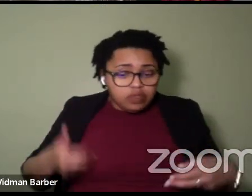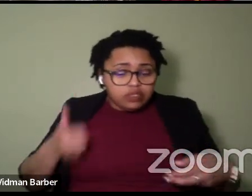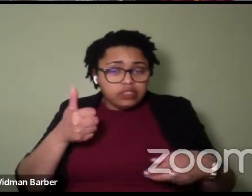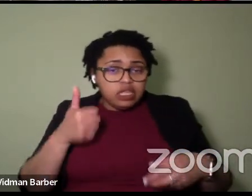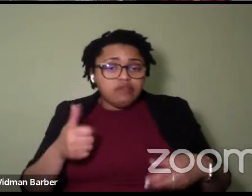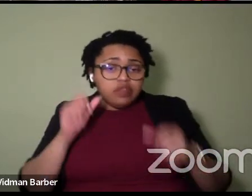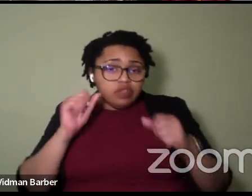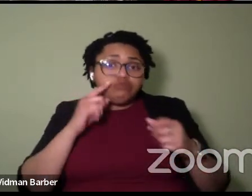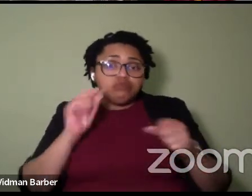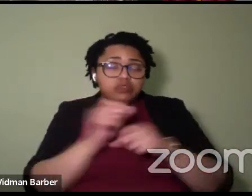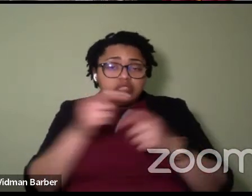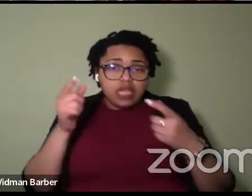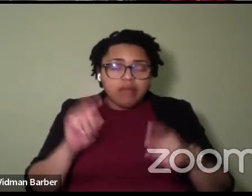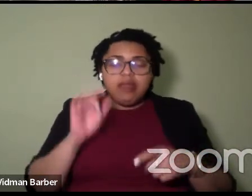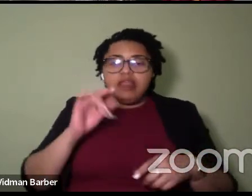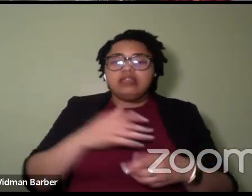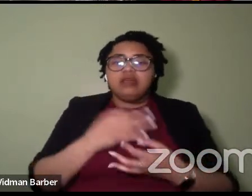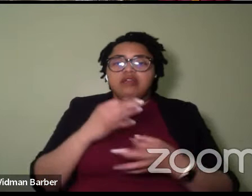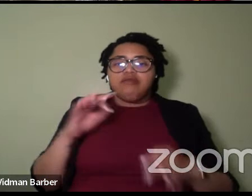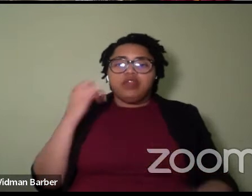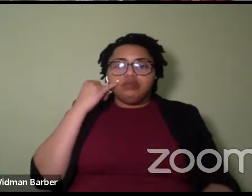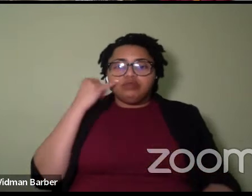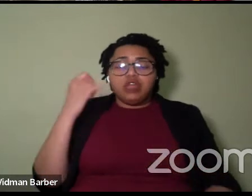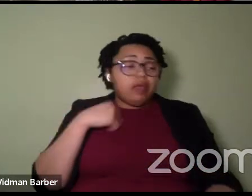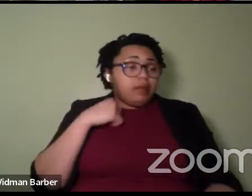my lifetime, but I'm going to go down trying.